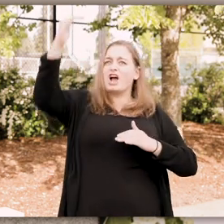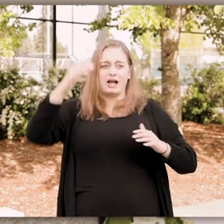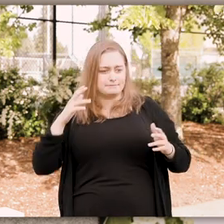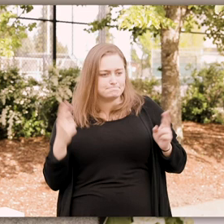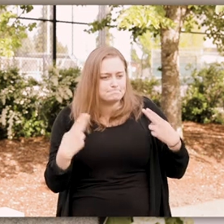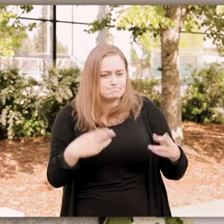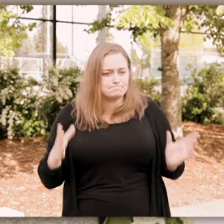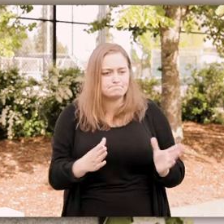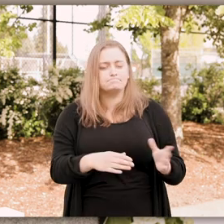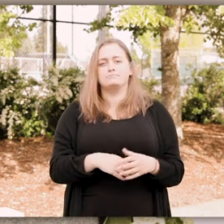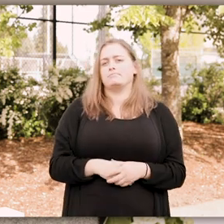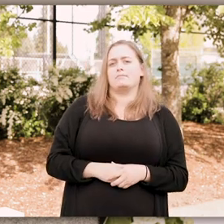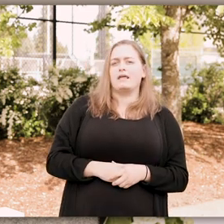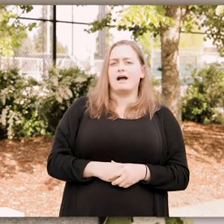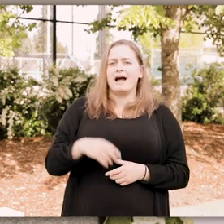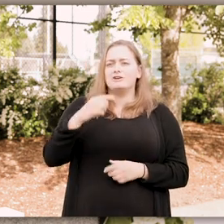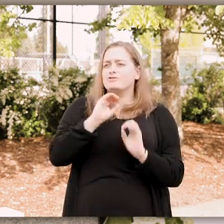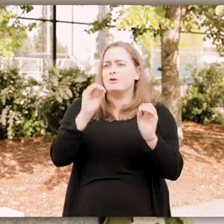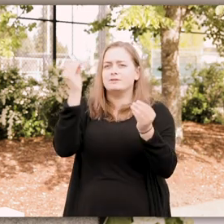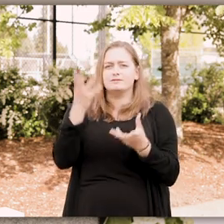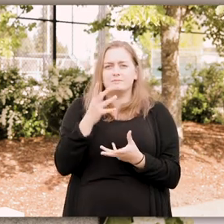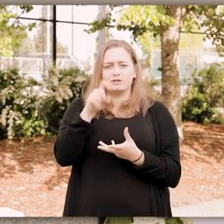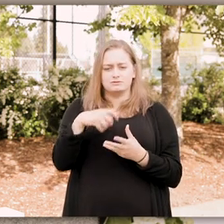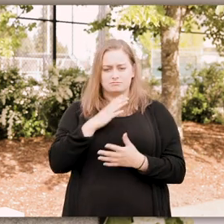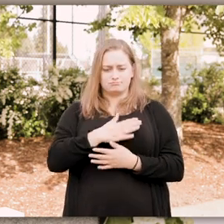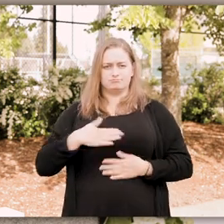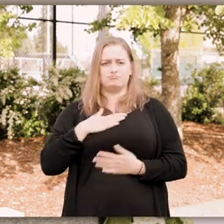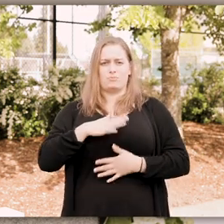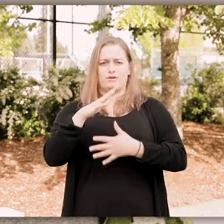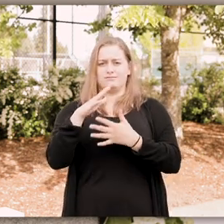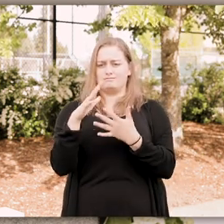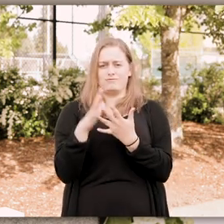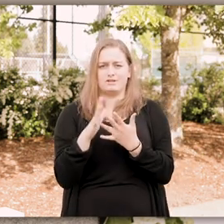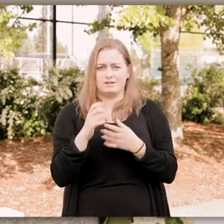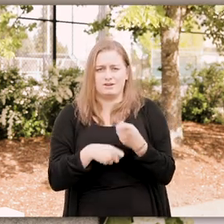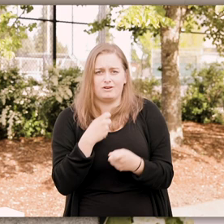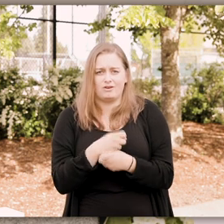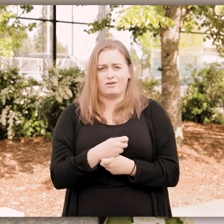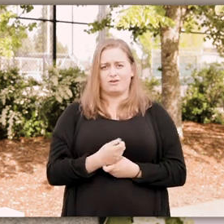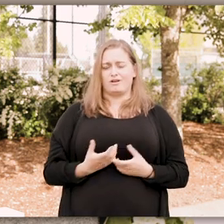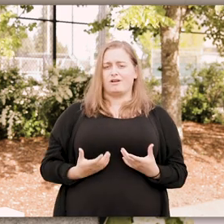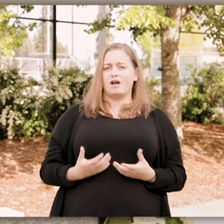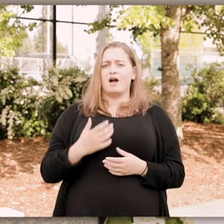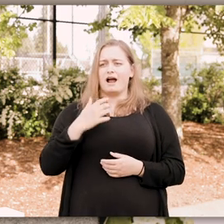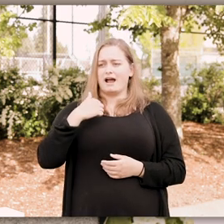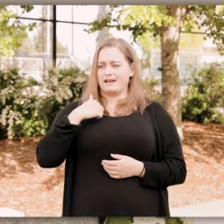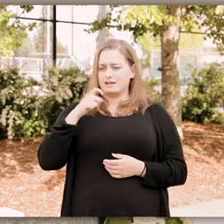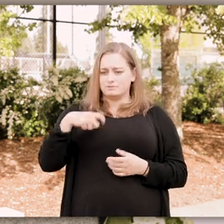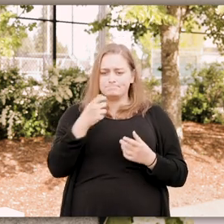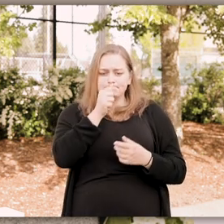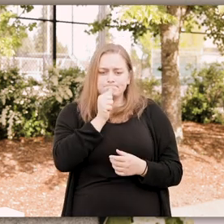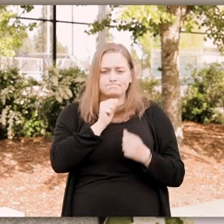to the good stuff, the cinematic, memorable, life-altering stuff. Senior year, prom, throwing